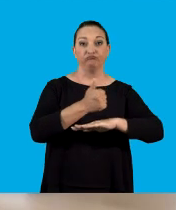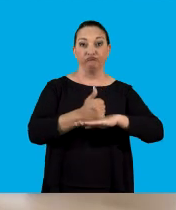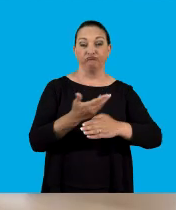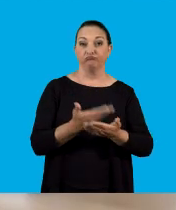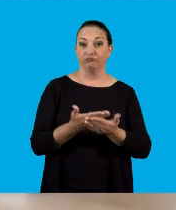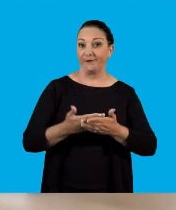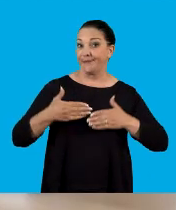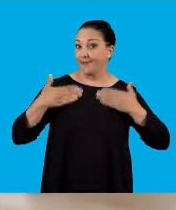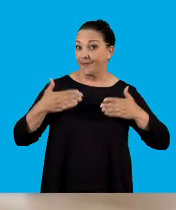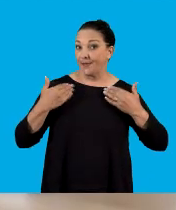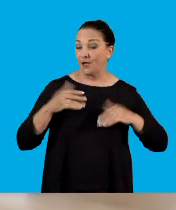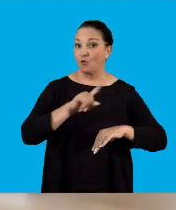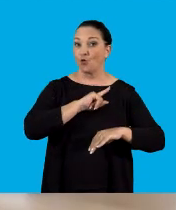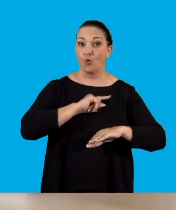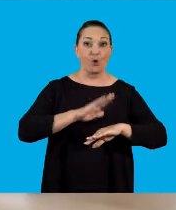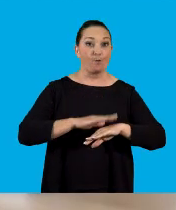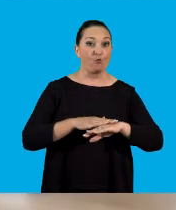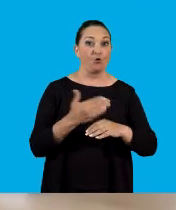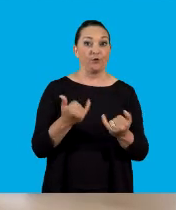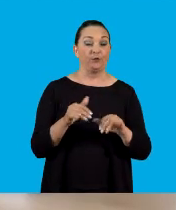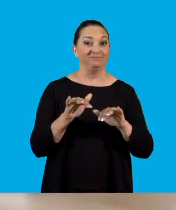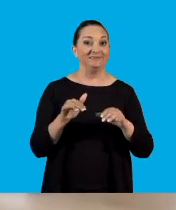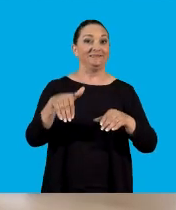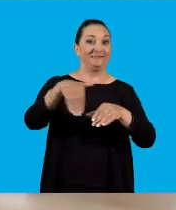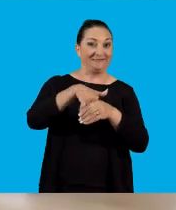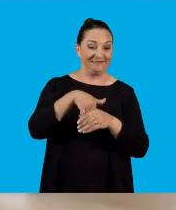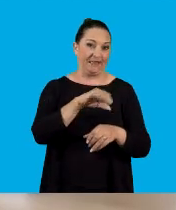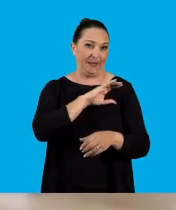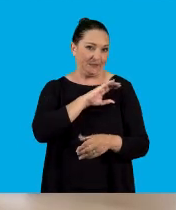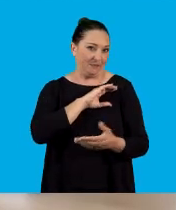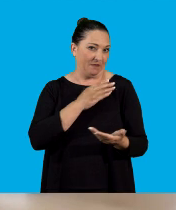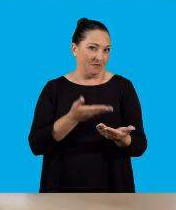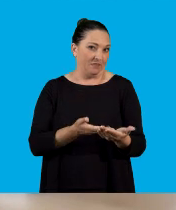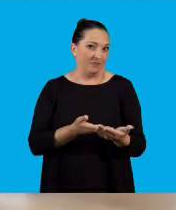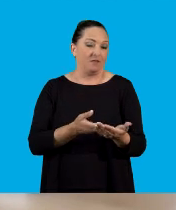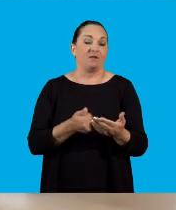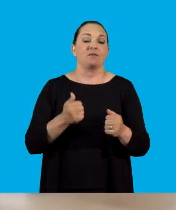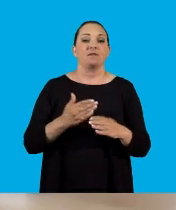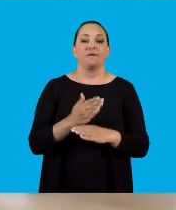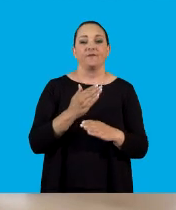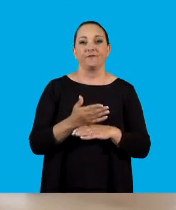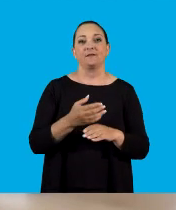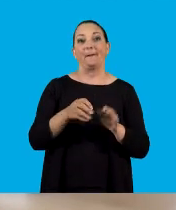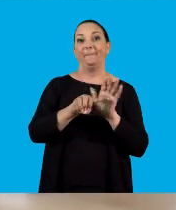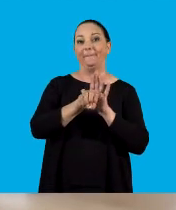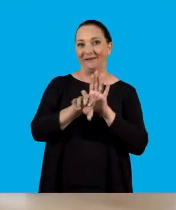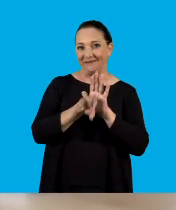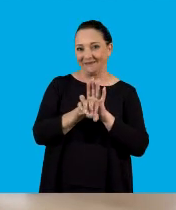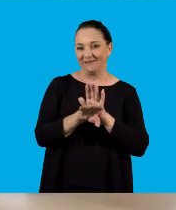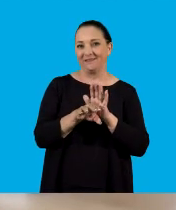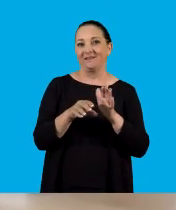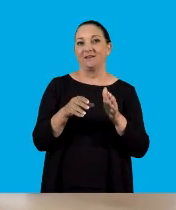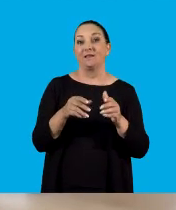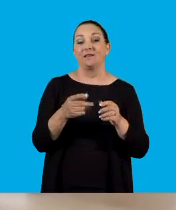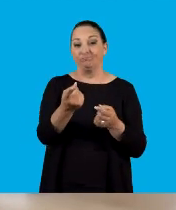the business increases the number of customers. And remember, the function is your marketing. And